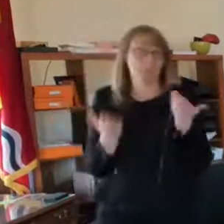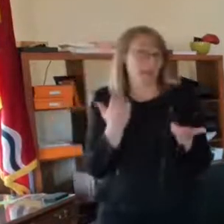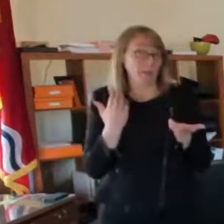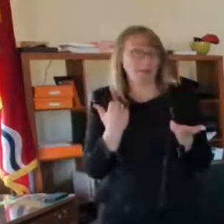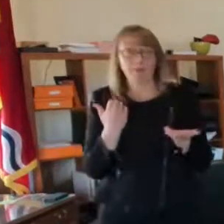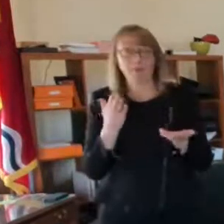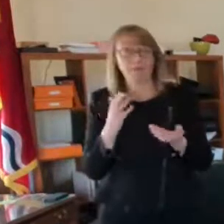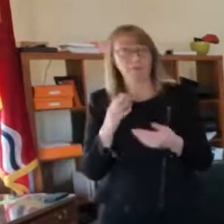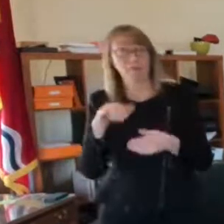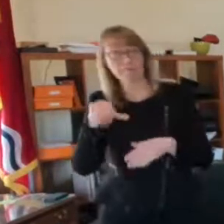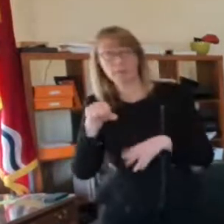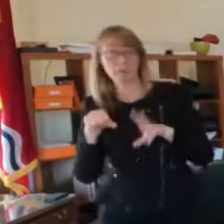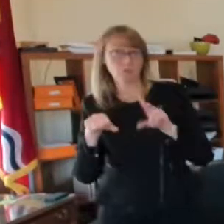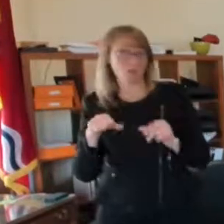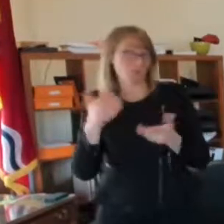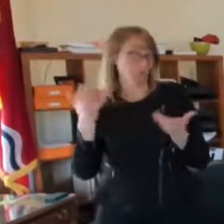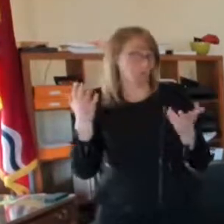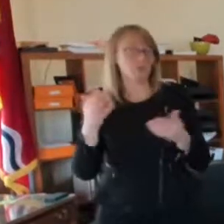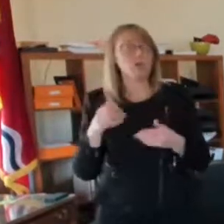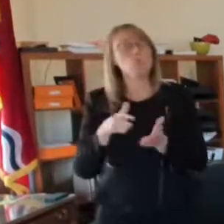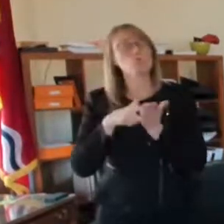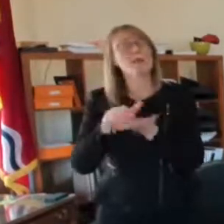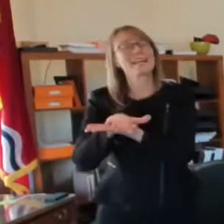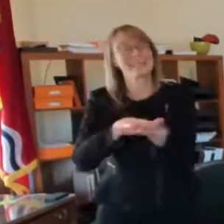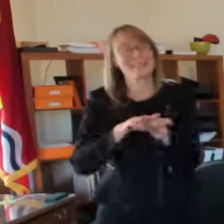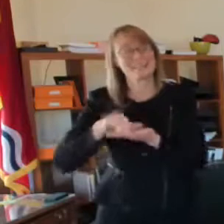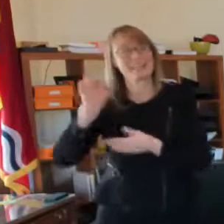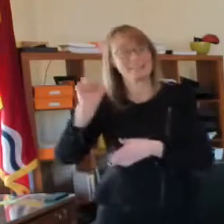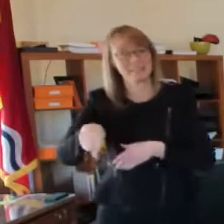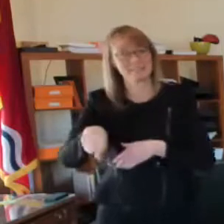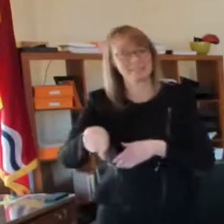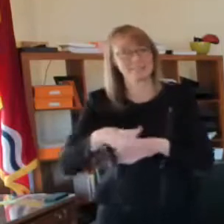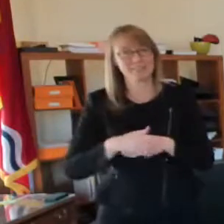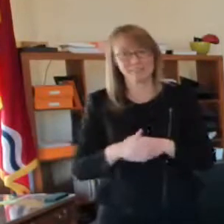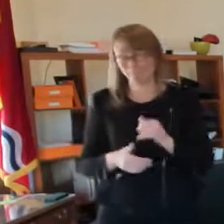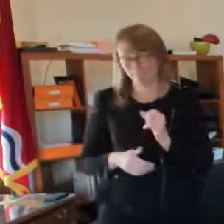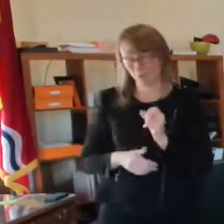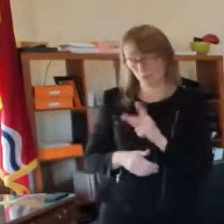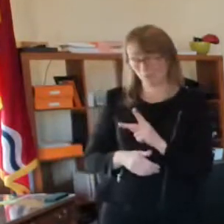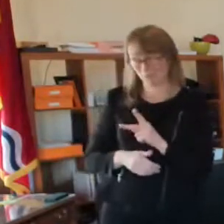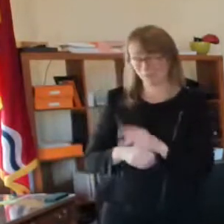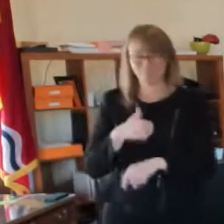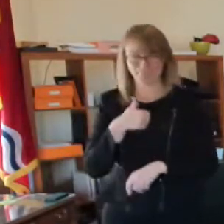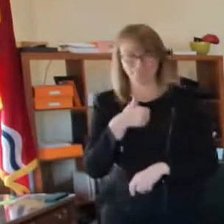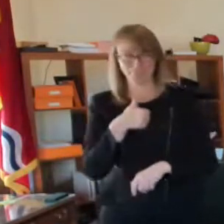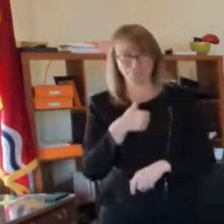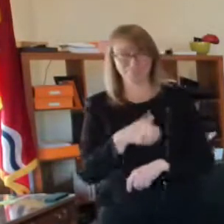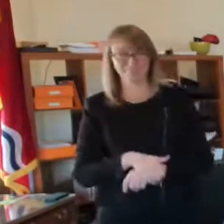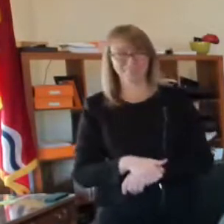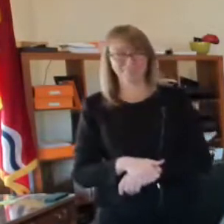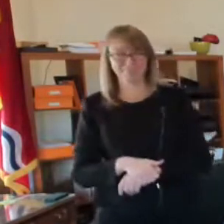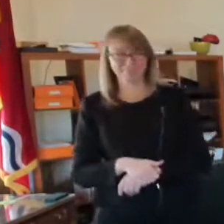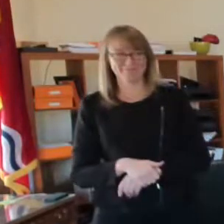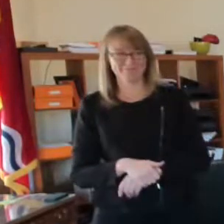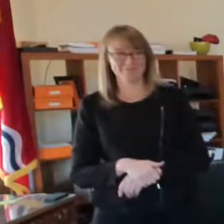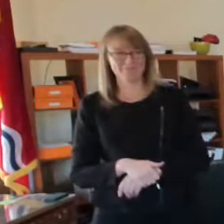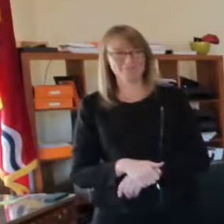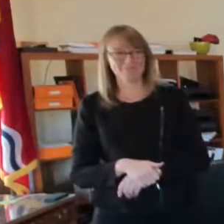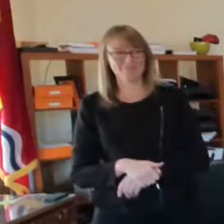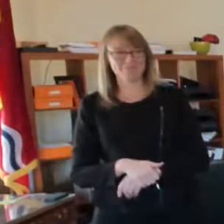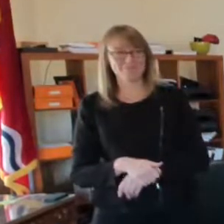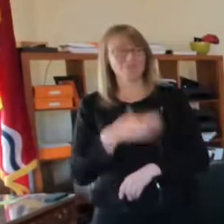morning. So they are required to do cleaning. Okay. Mm-hmm. Okay. So we